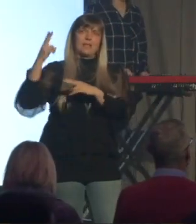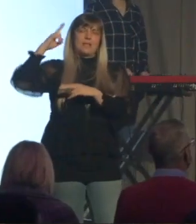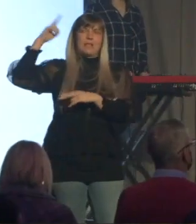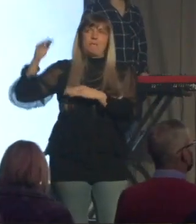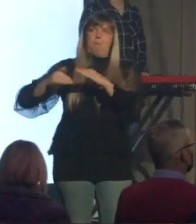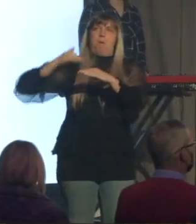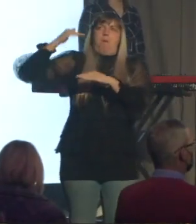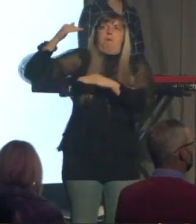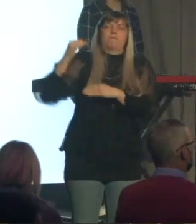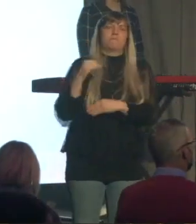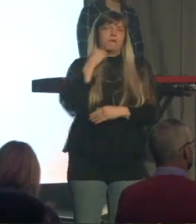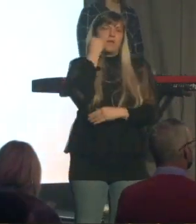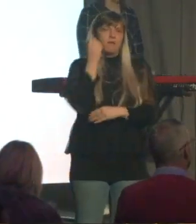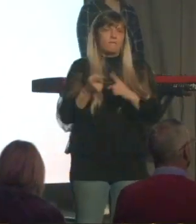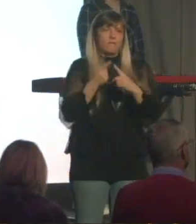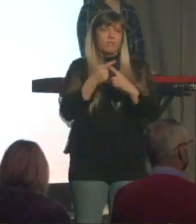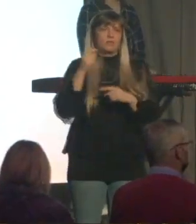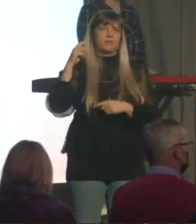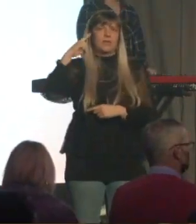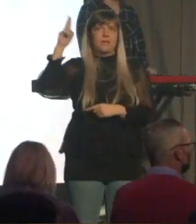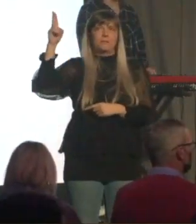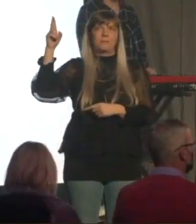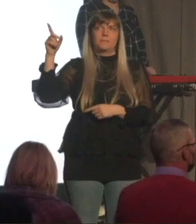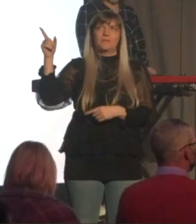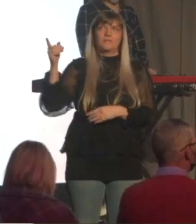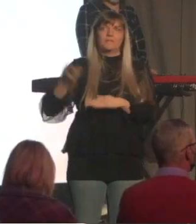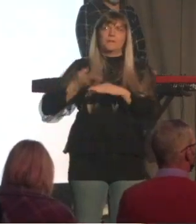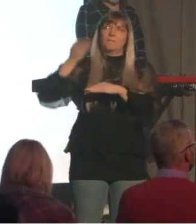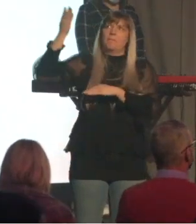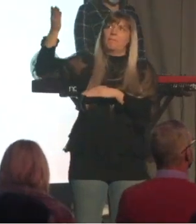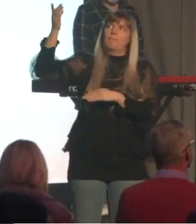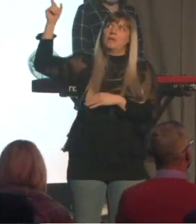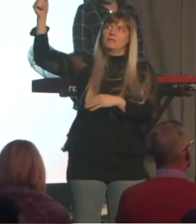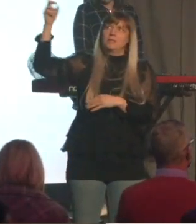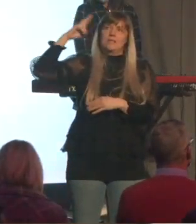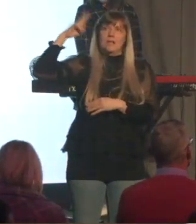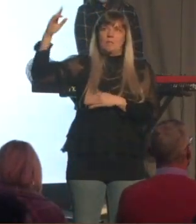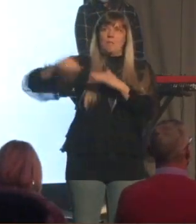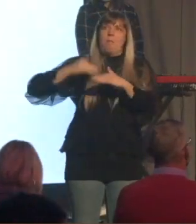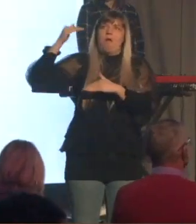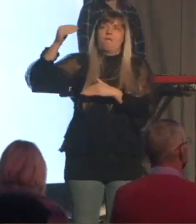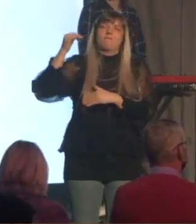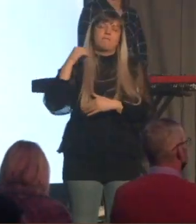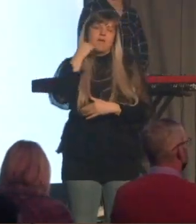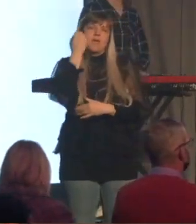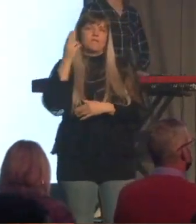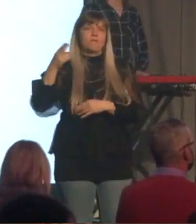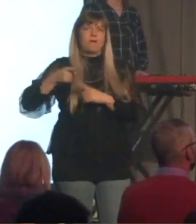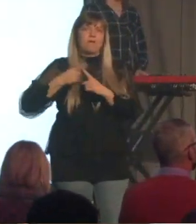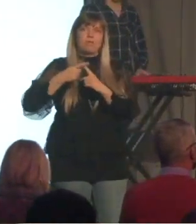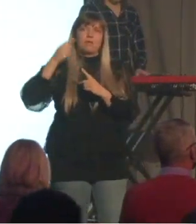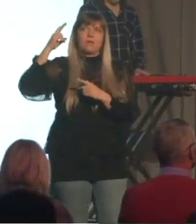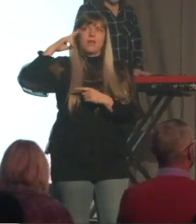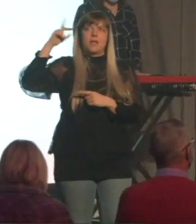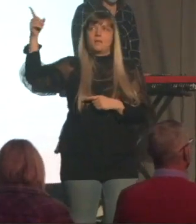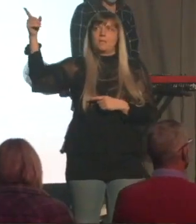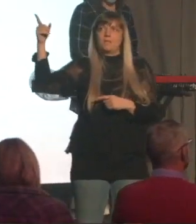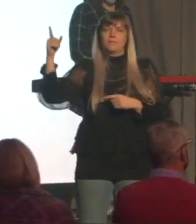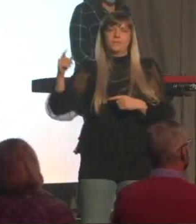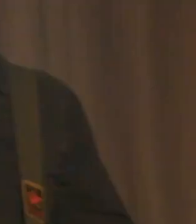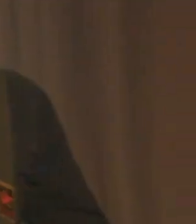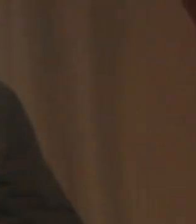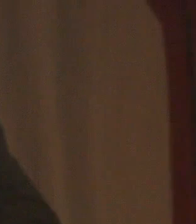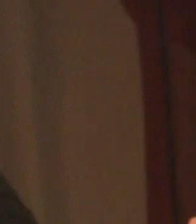name. Let's give him his place this morning. He is the name above every other name. We're going to sing this out. Oh,